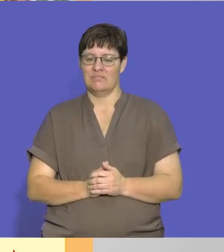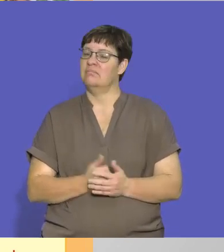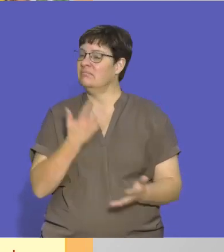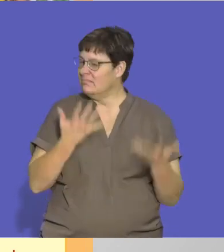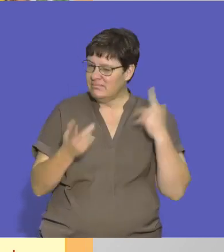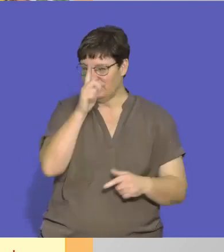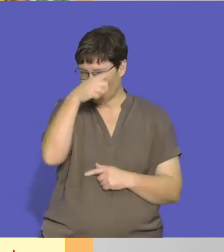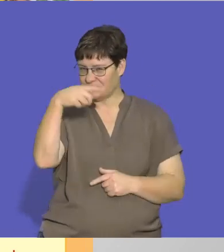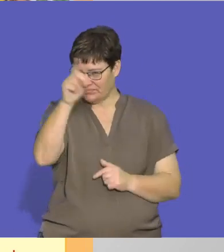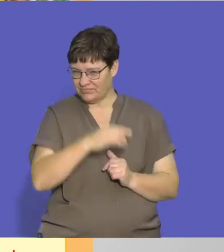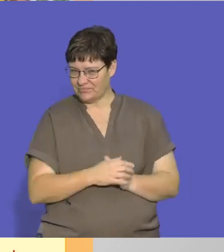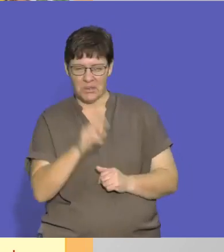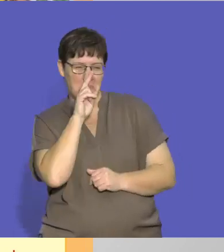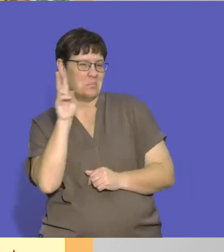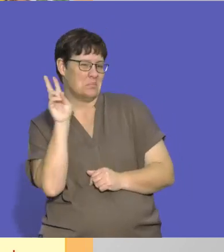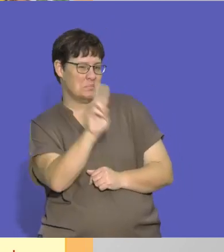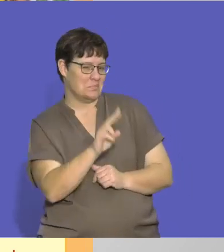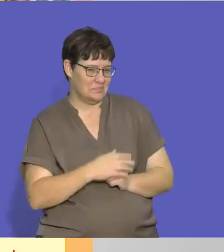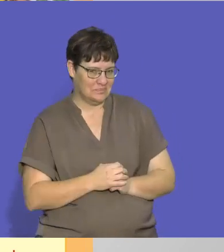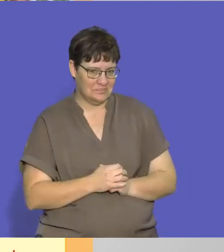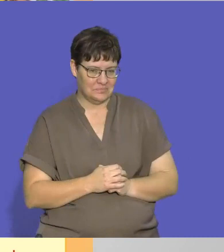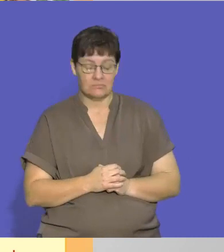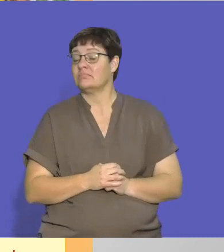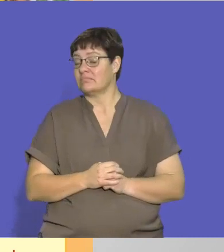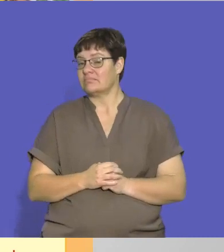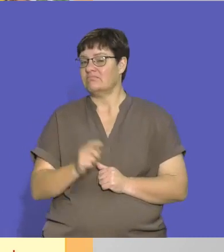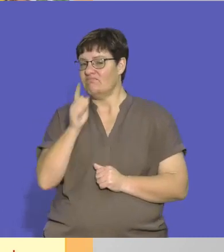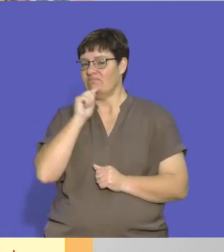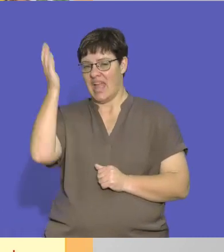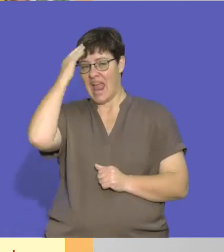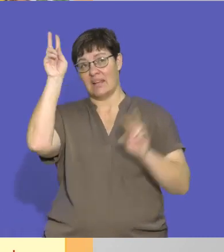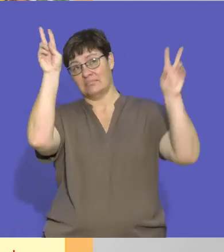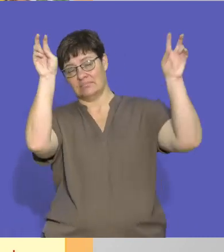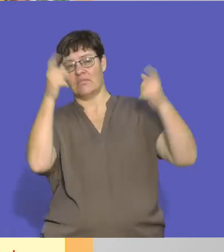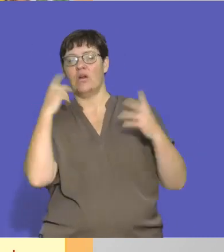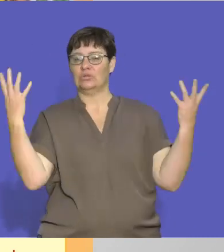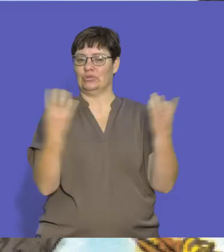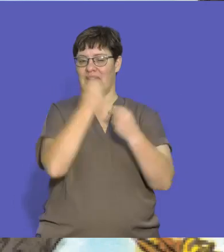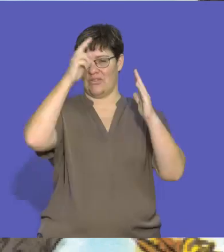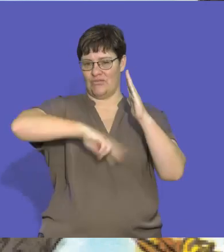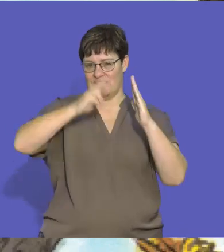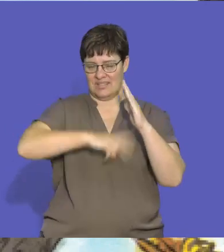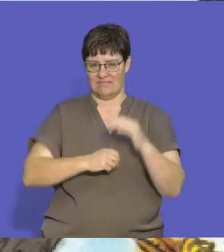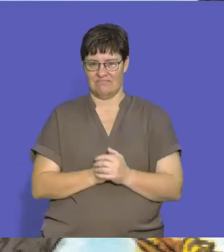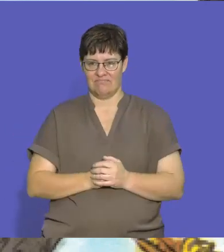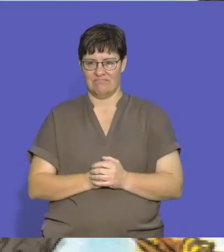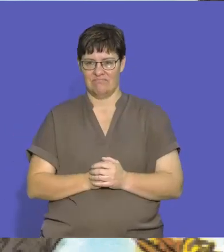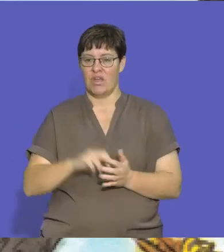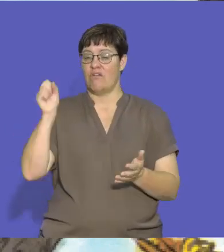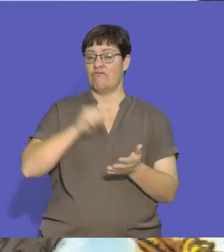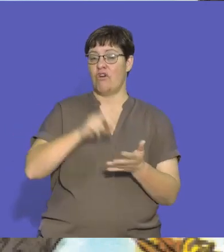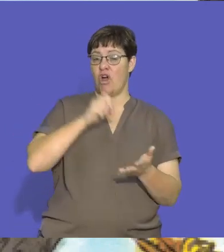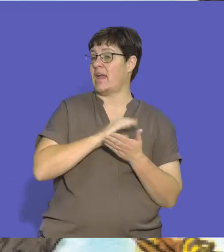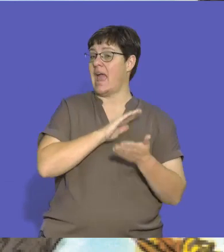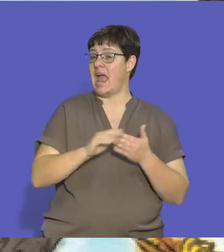Maybe you're right. We'll see. Now point to the heading and let's read it together.